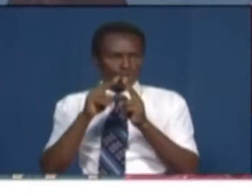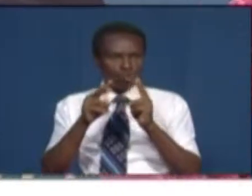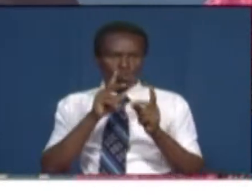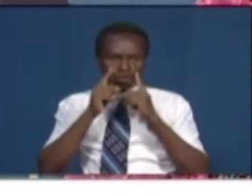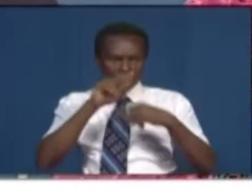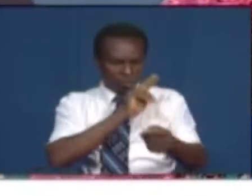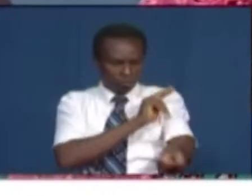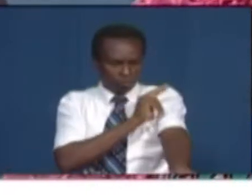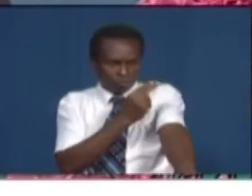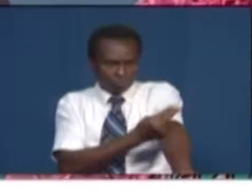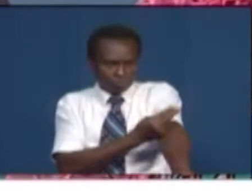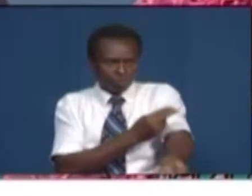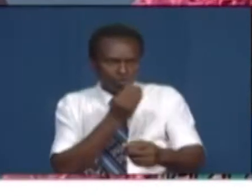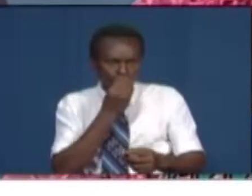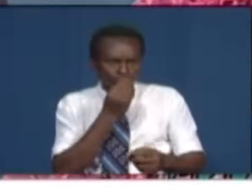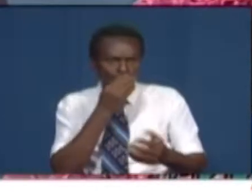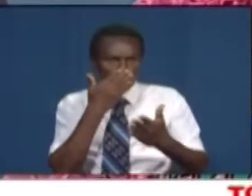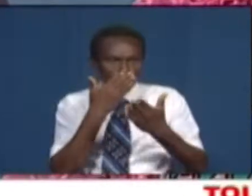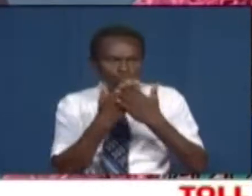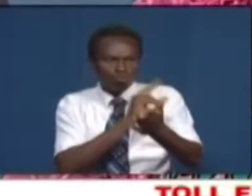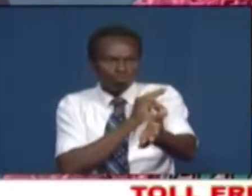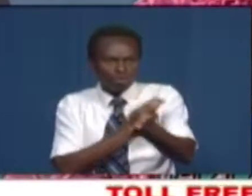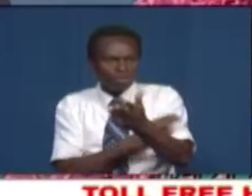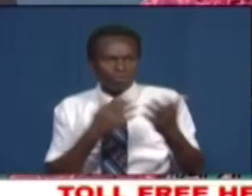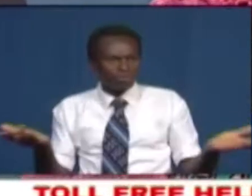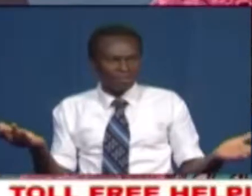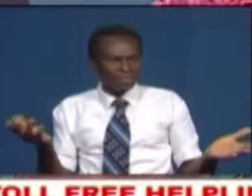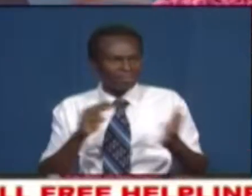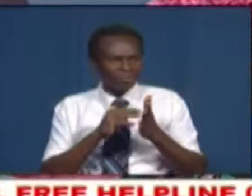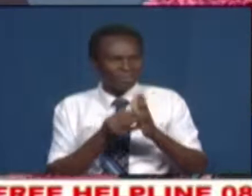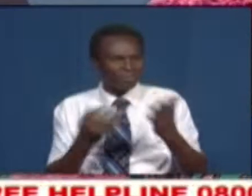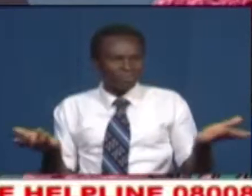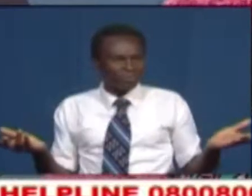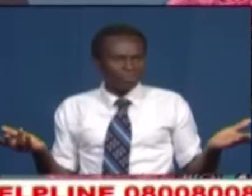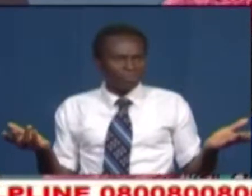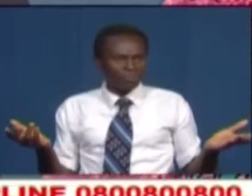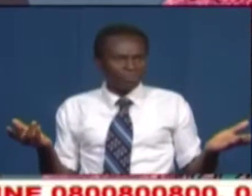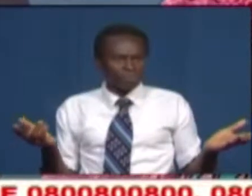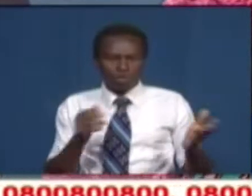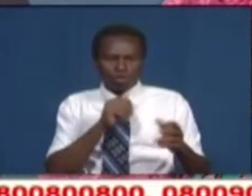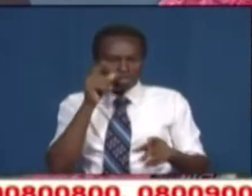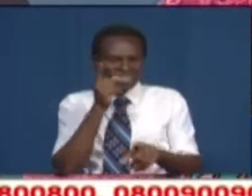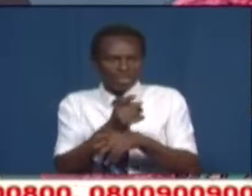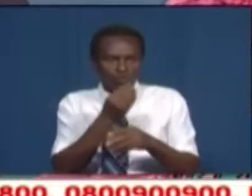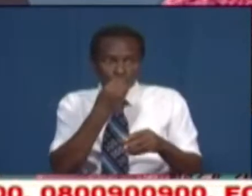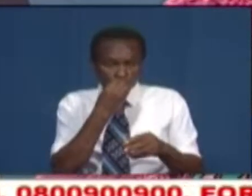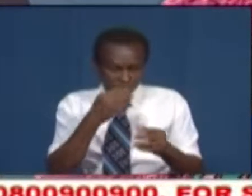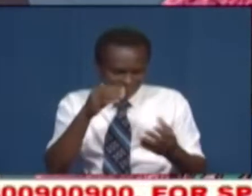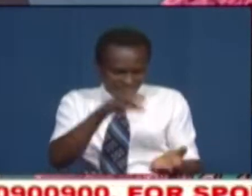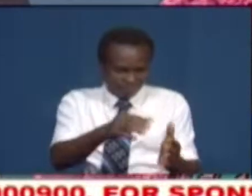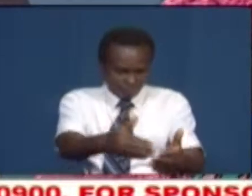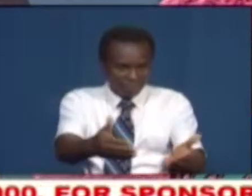constitutes good nutrition, I look at it not just from what is on the plate of the